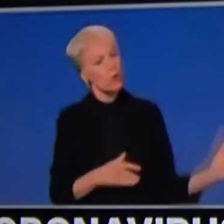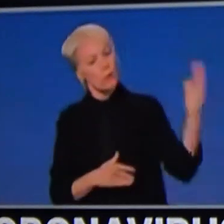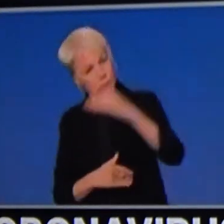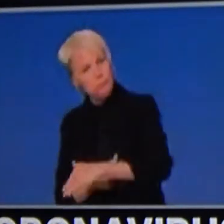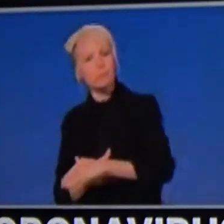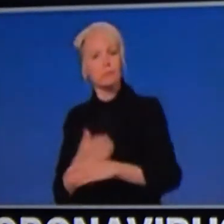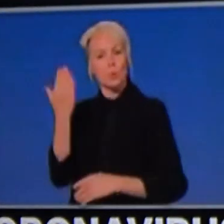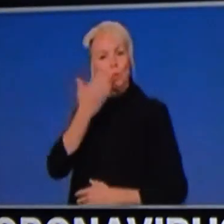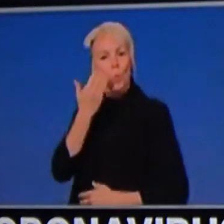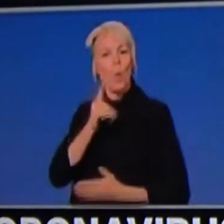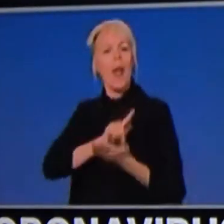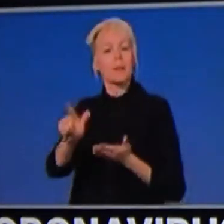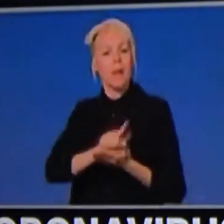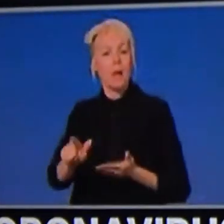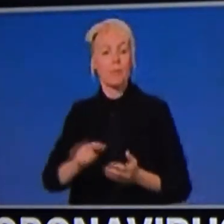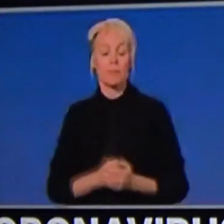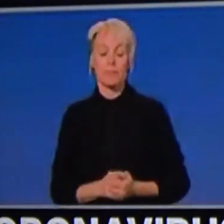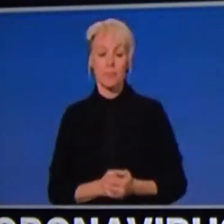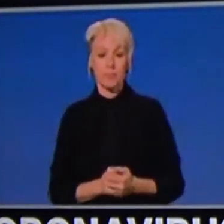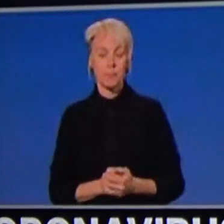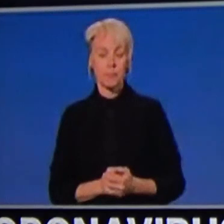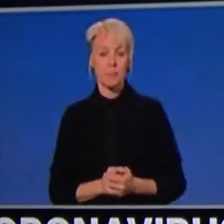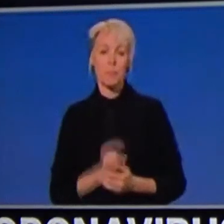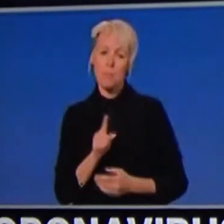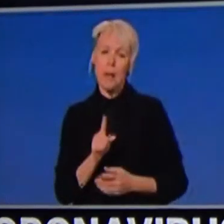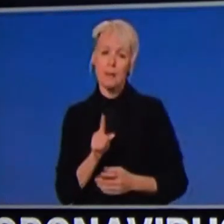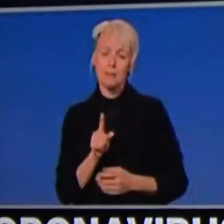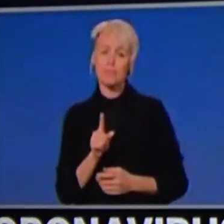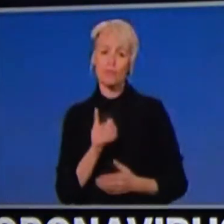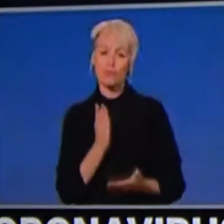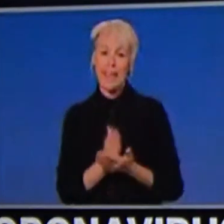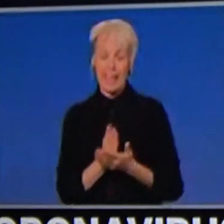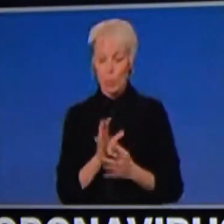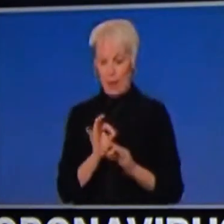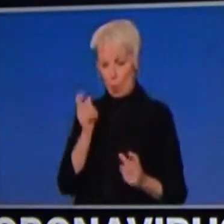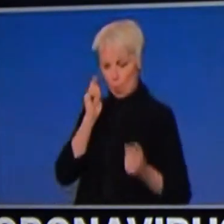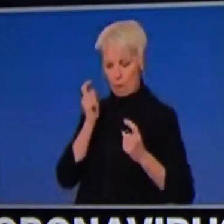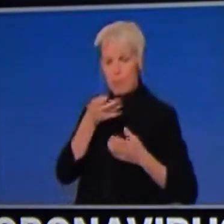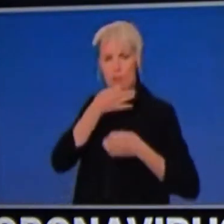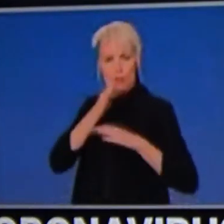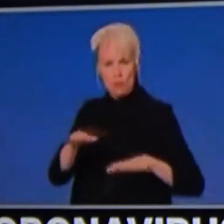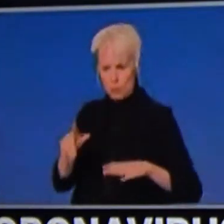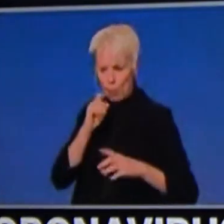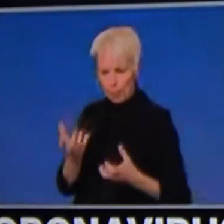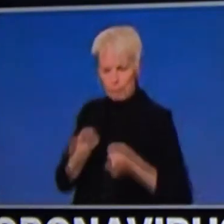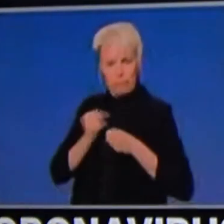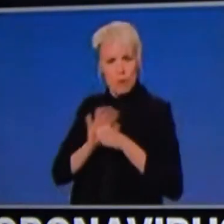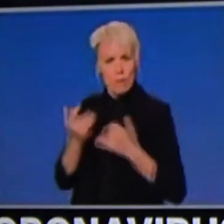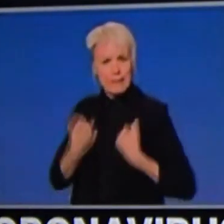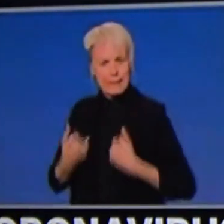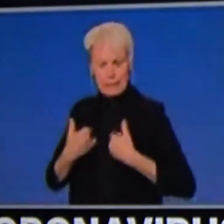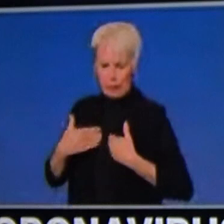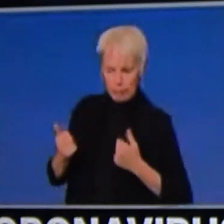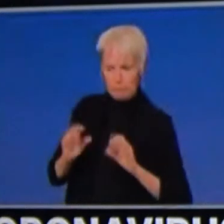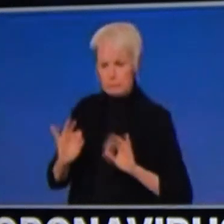need to be very clear, as the states and territories have, this is not a health issue for kids. This is a health issue